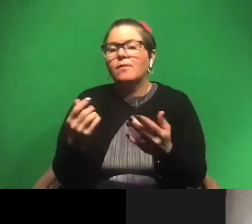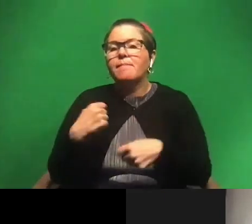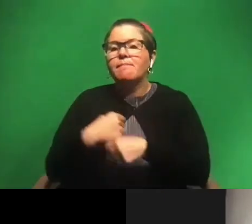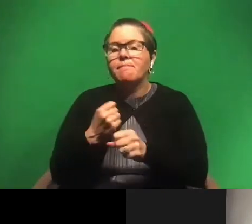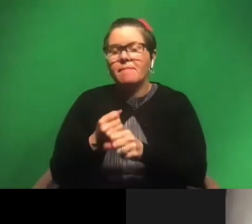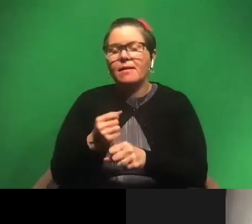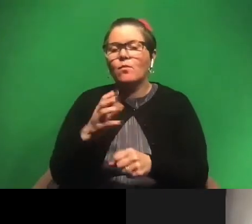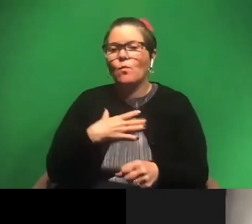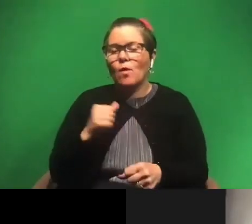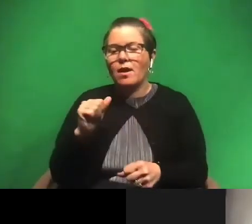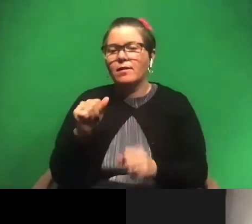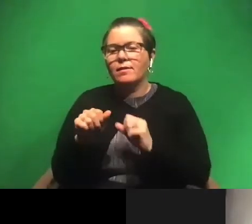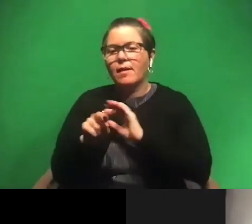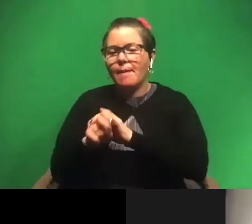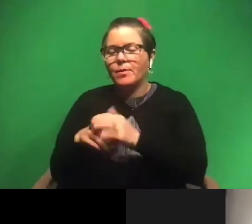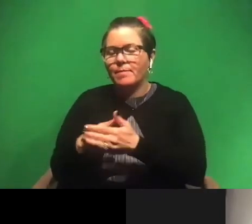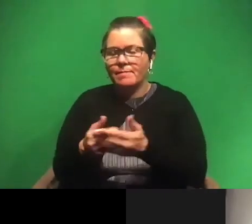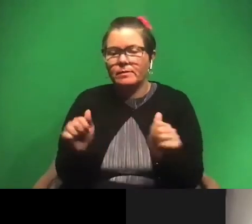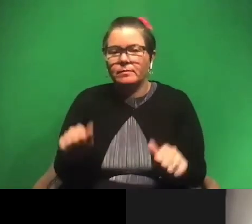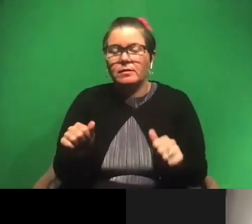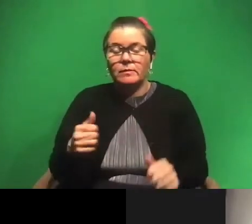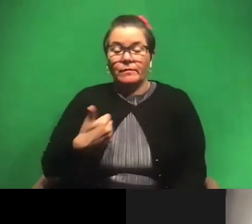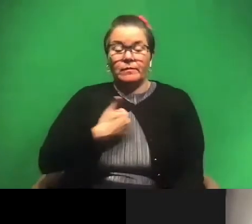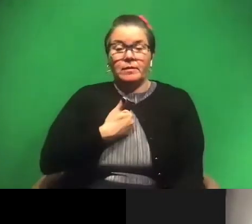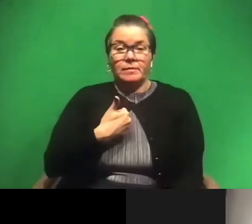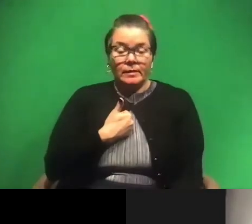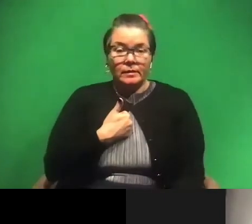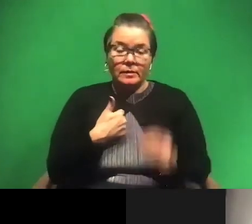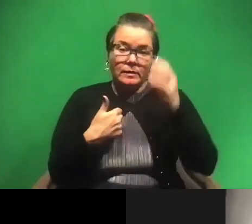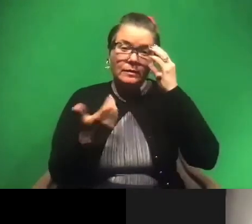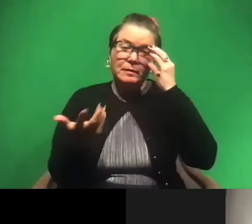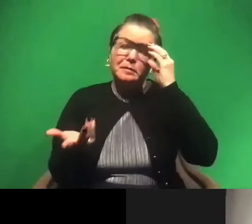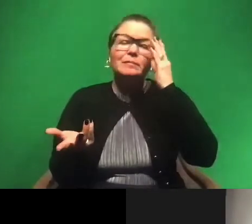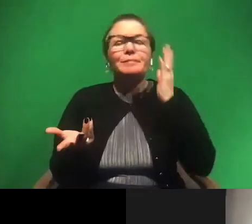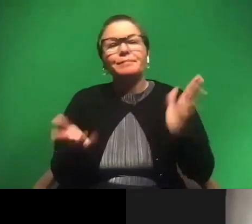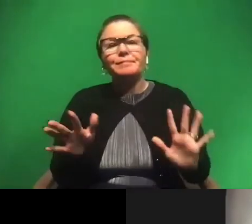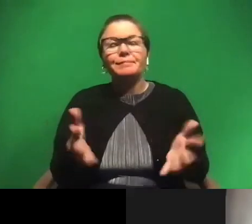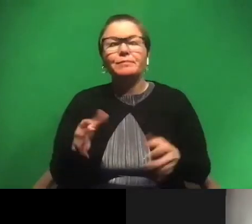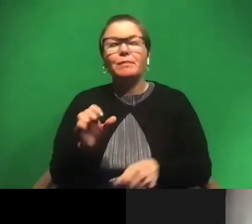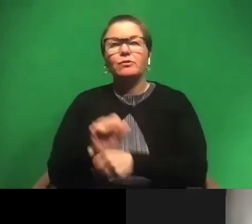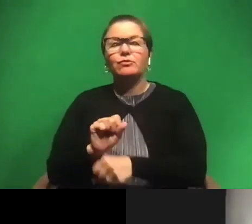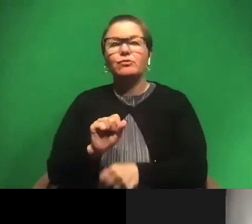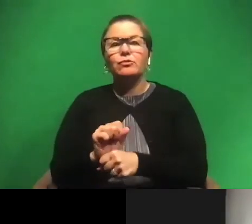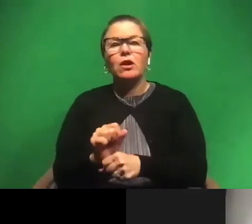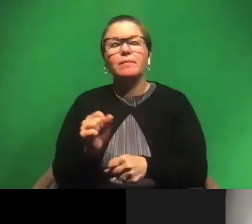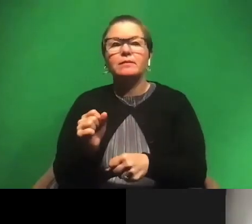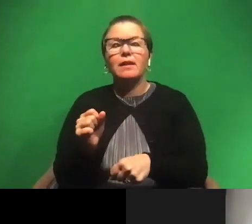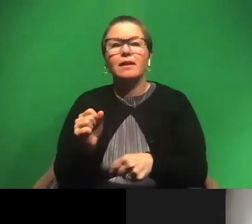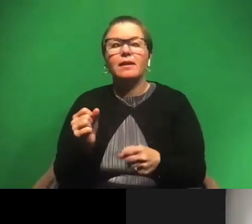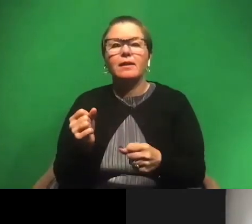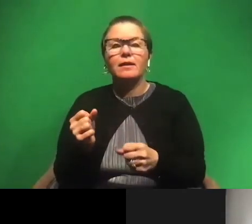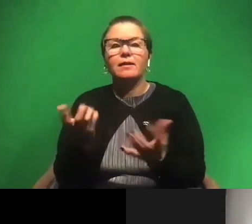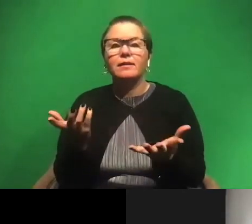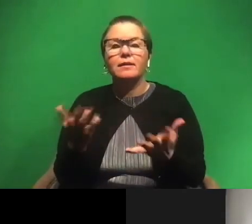babies as possible. And so for me, it's kind of this job is kind of like a calling. You know,